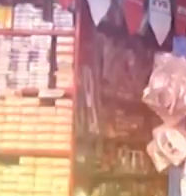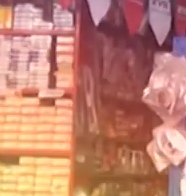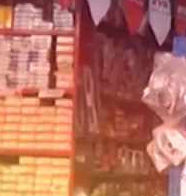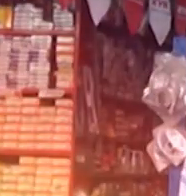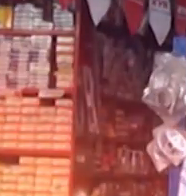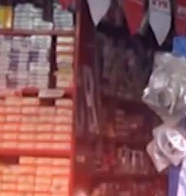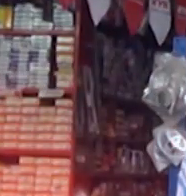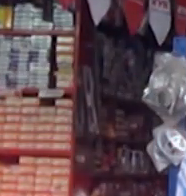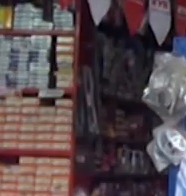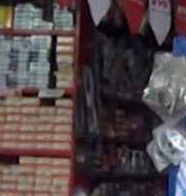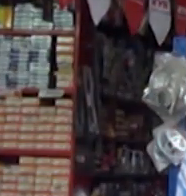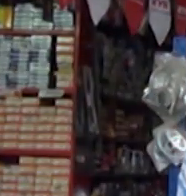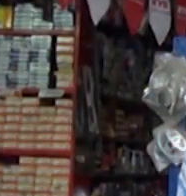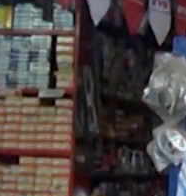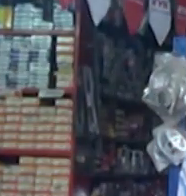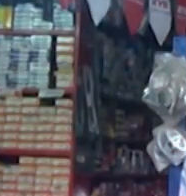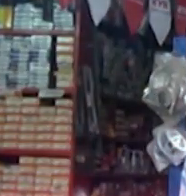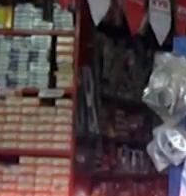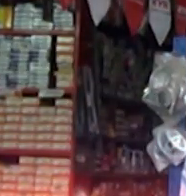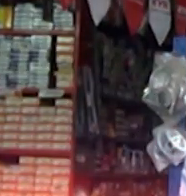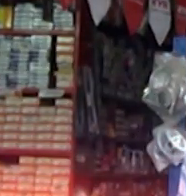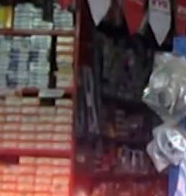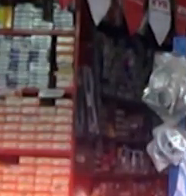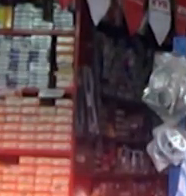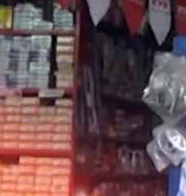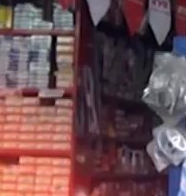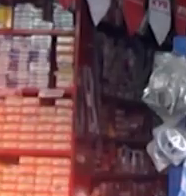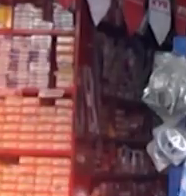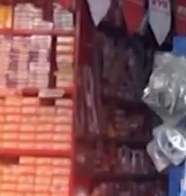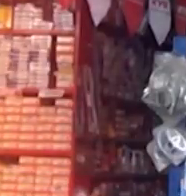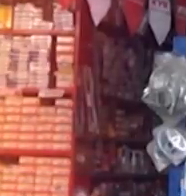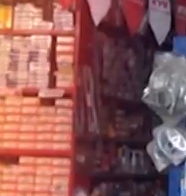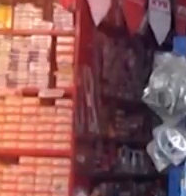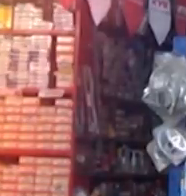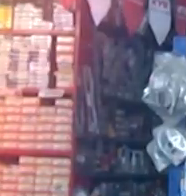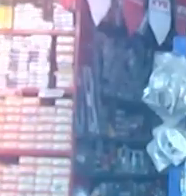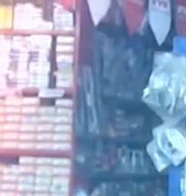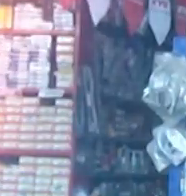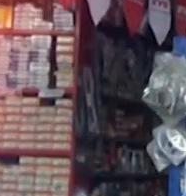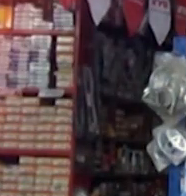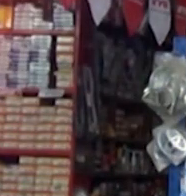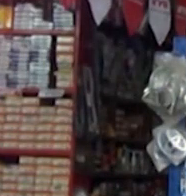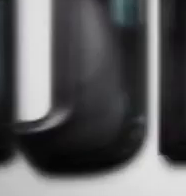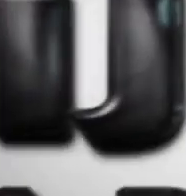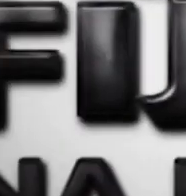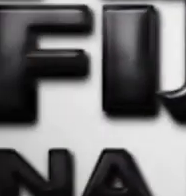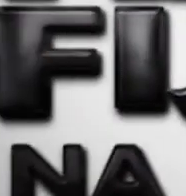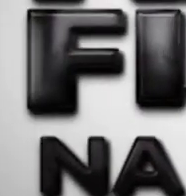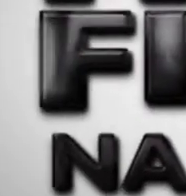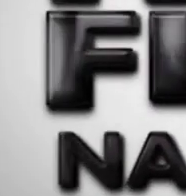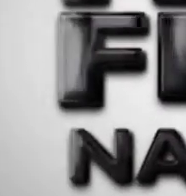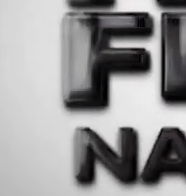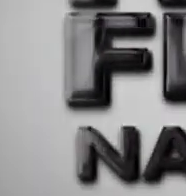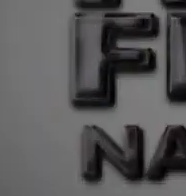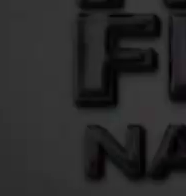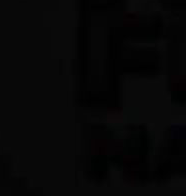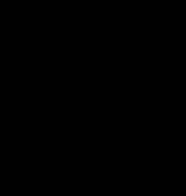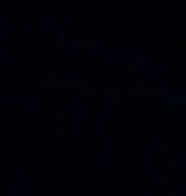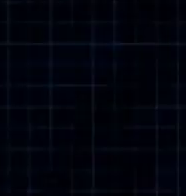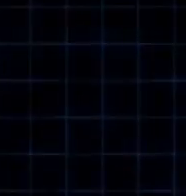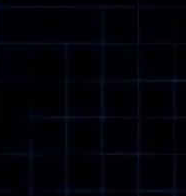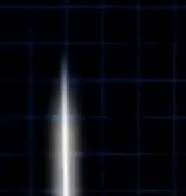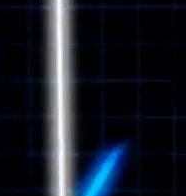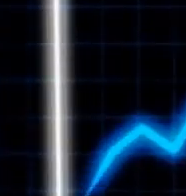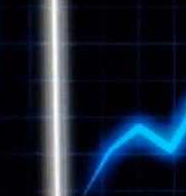Pula natang ko aprosa ng karse, go erkraki, do televisión na barong na Radio Fiji 1, nandomo ibit. Radio Fiji 1, nandomo